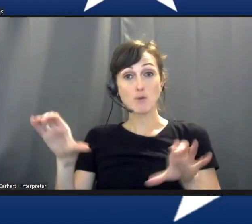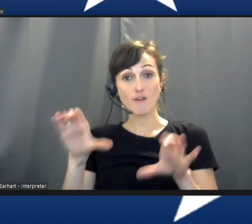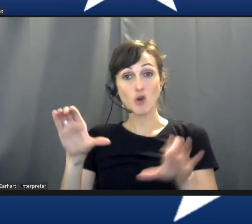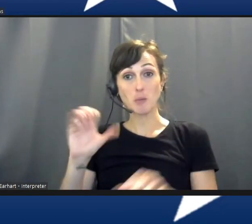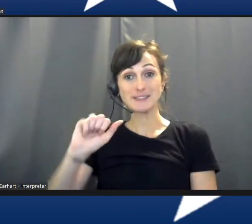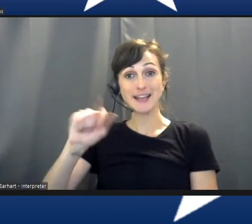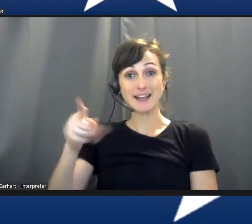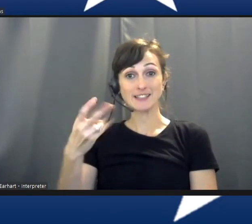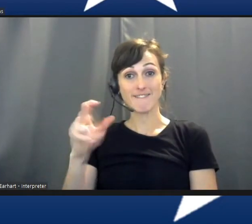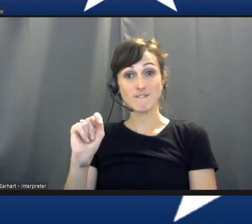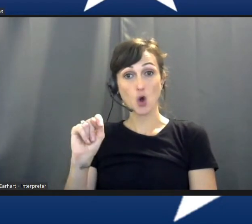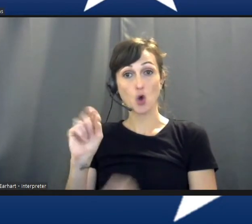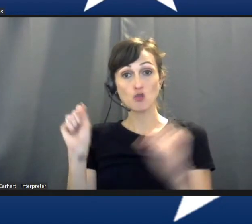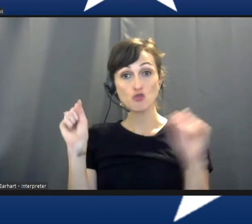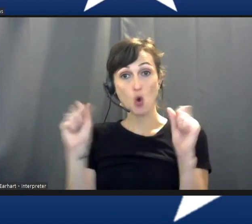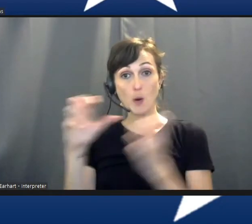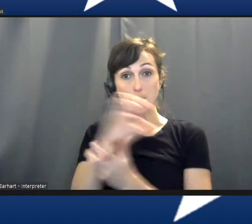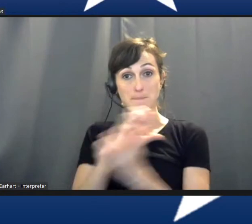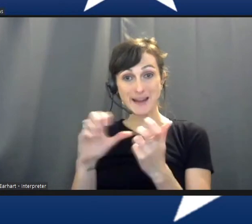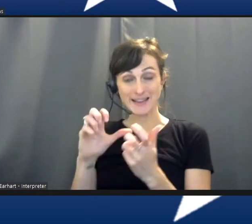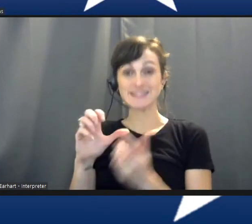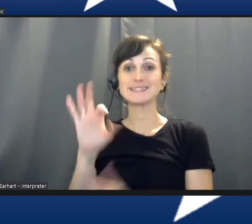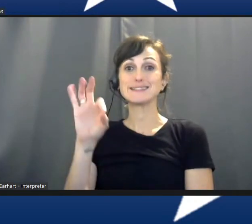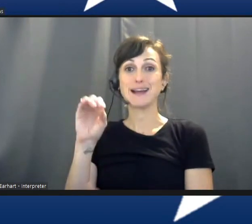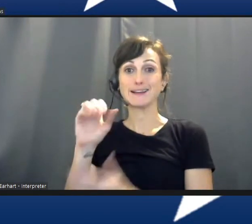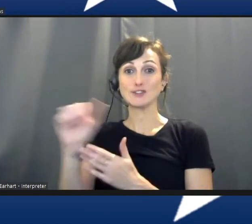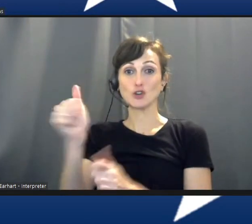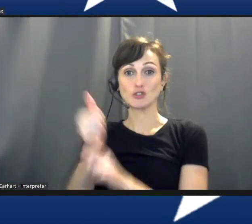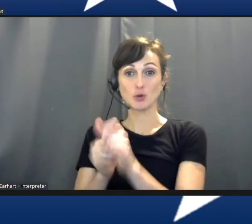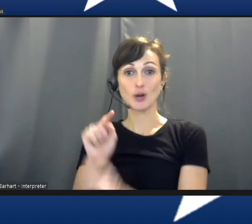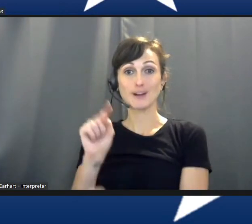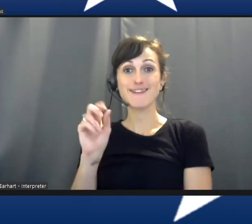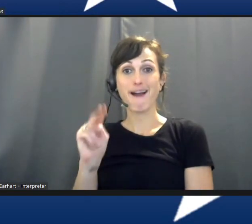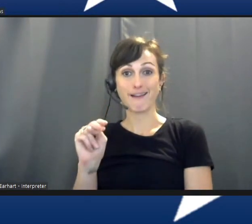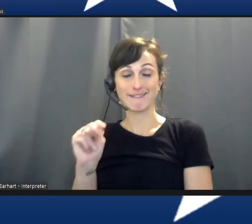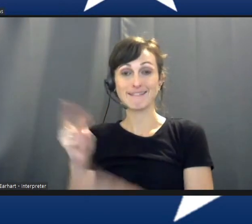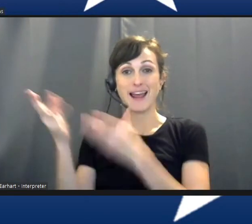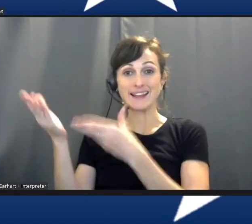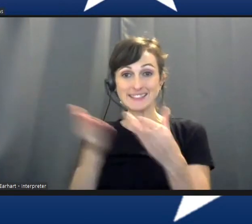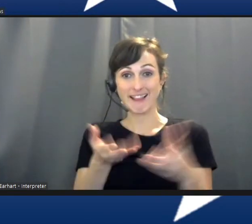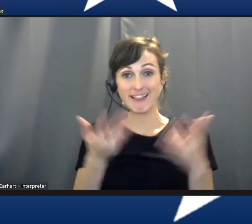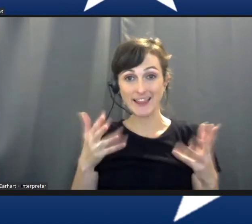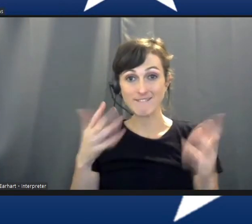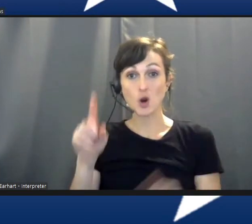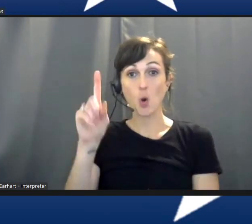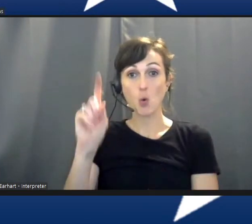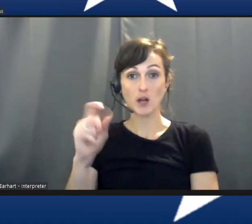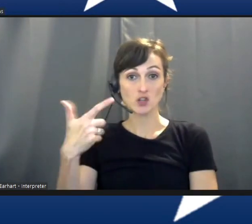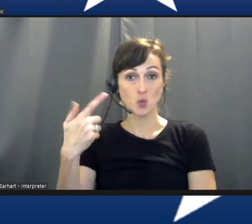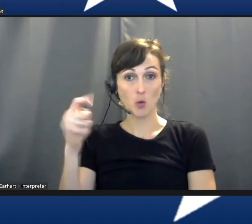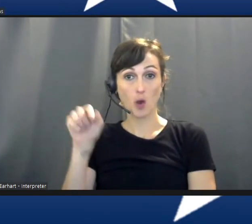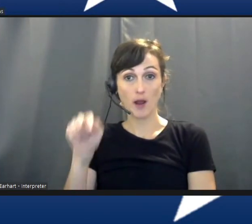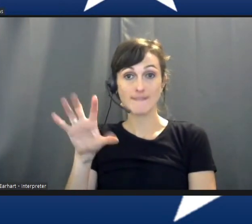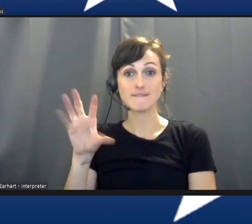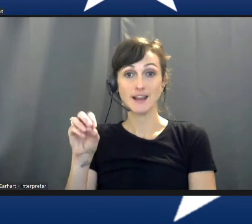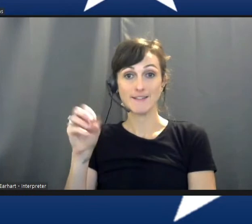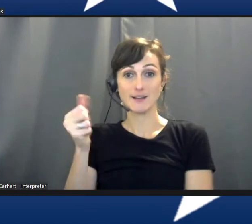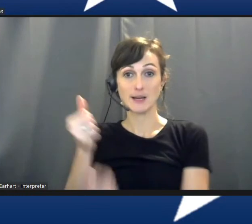$90 per ton. And then on the delivered, they bid $121.50 per ton.